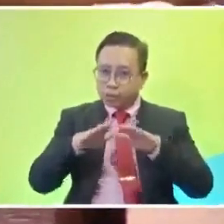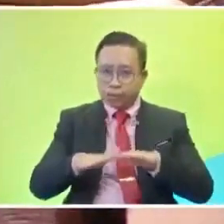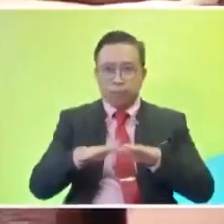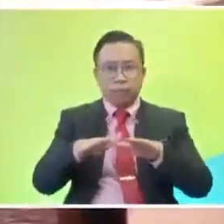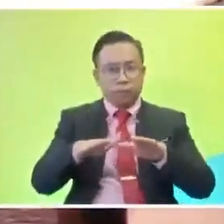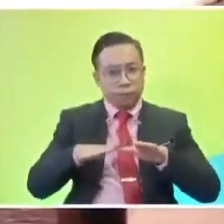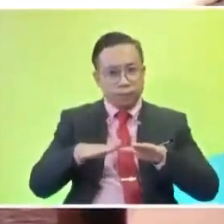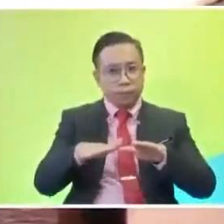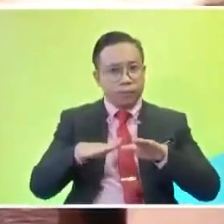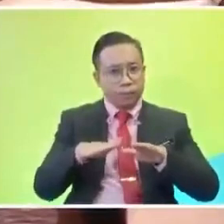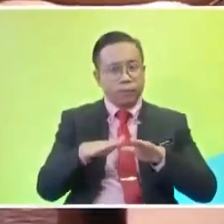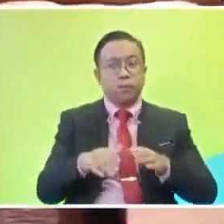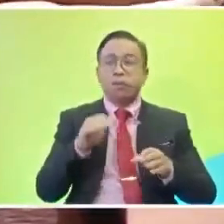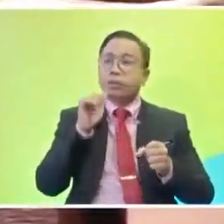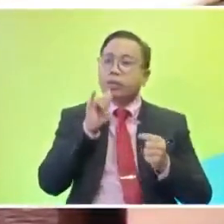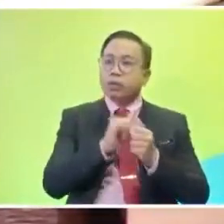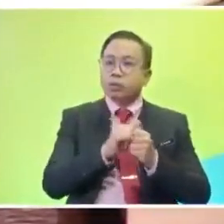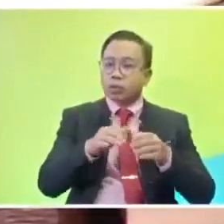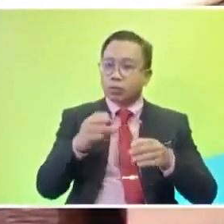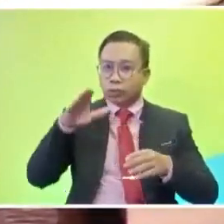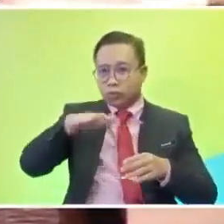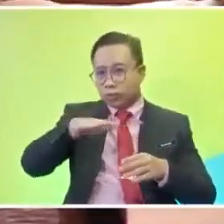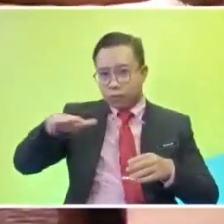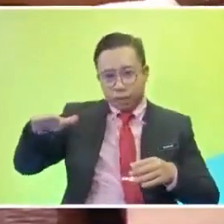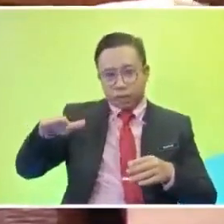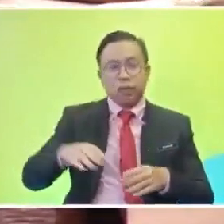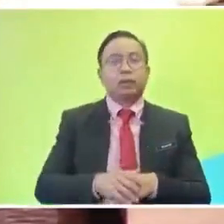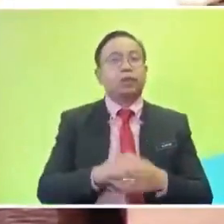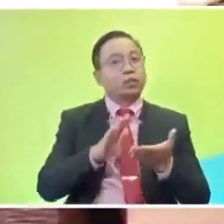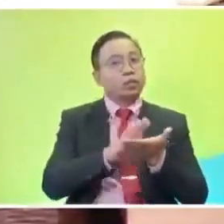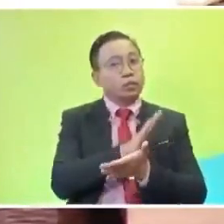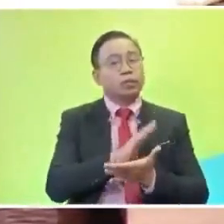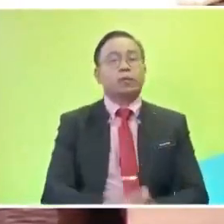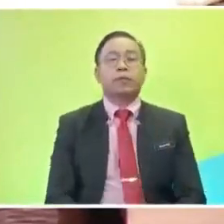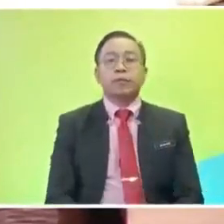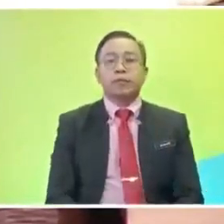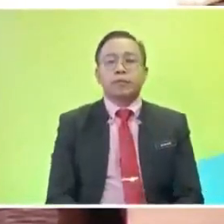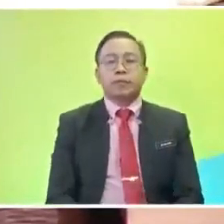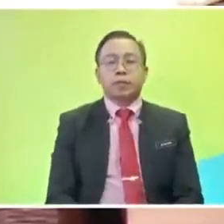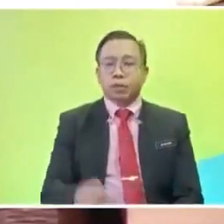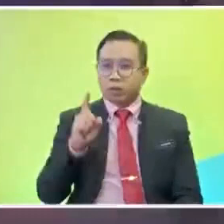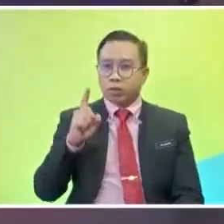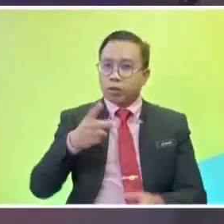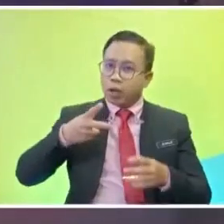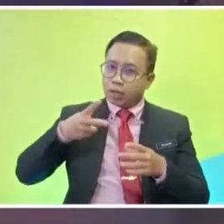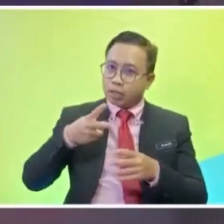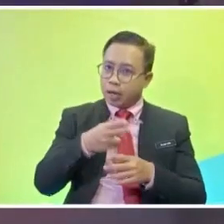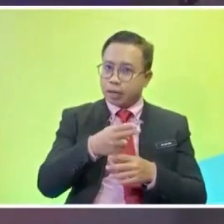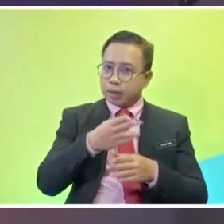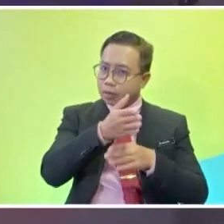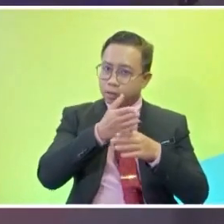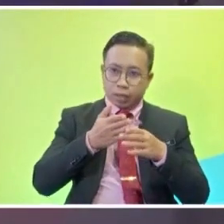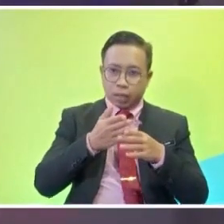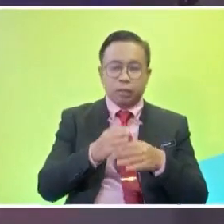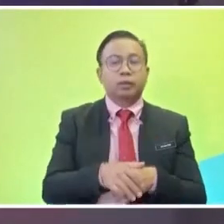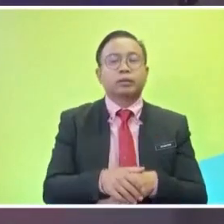flatten it, make it into flat sheets. Okay. And once you're done with that, okay, the next step is you want to cut. Okay,